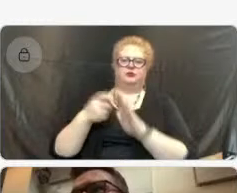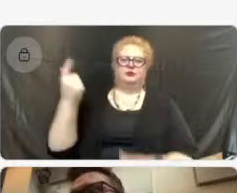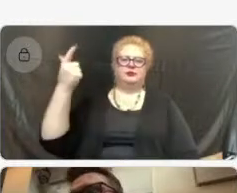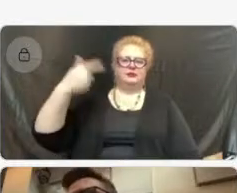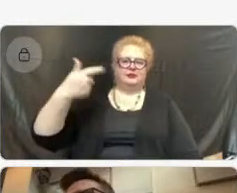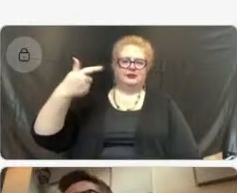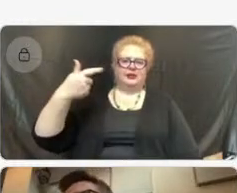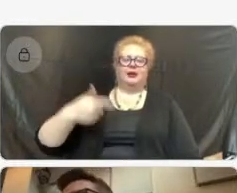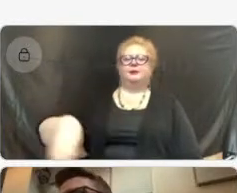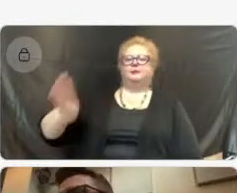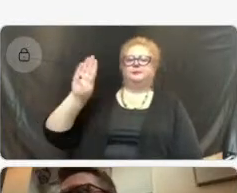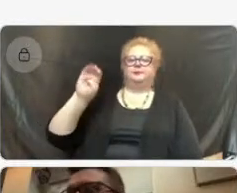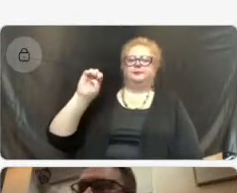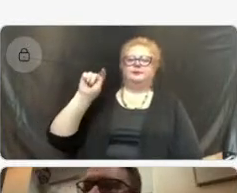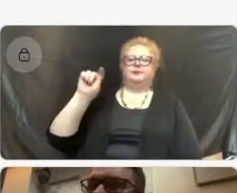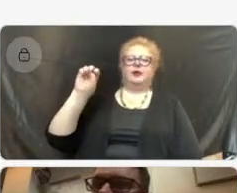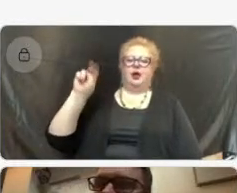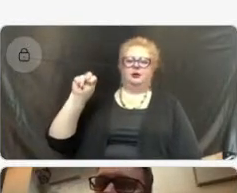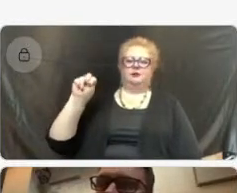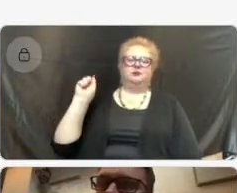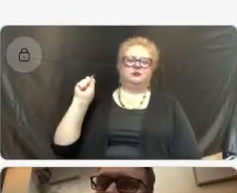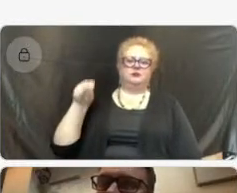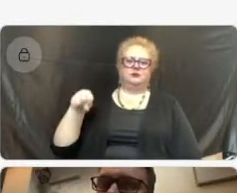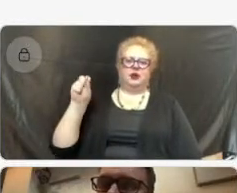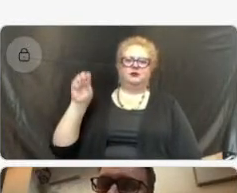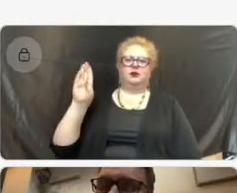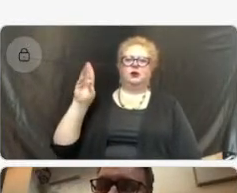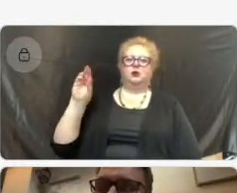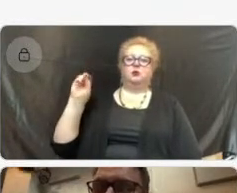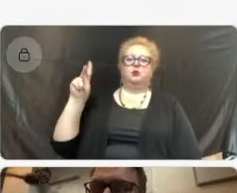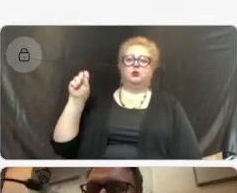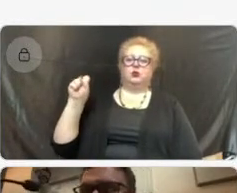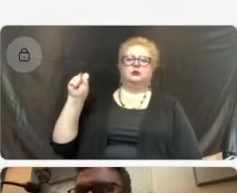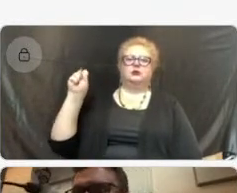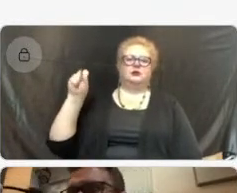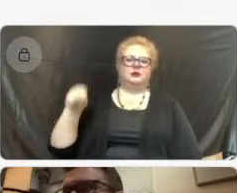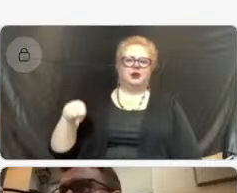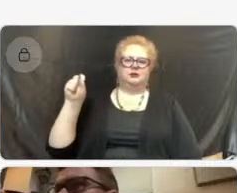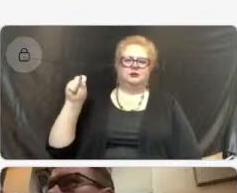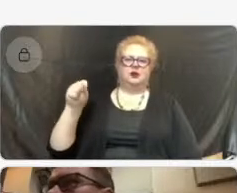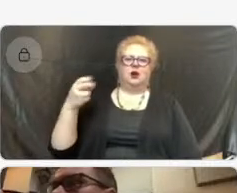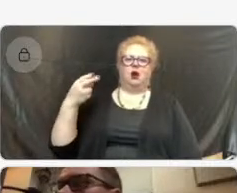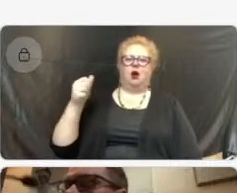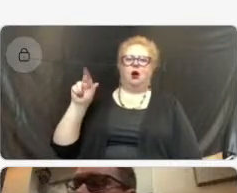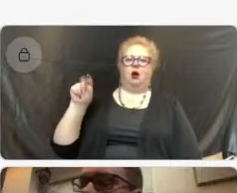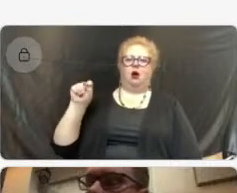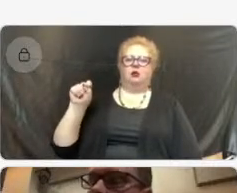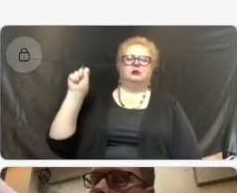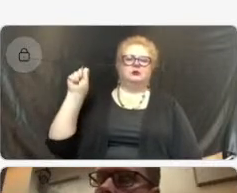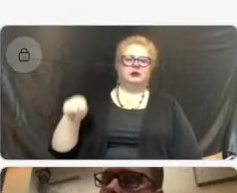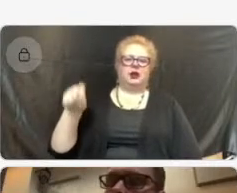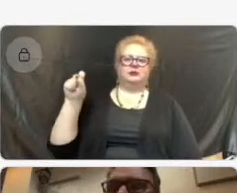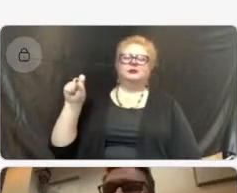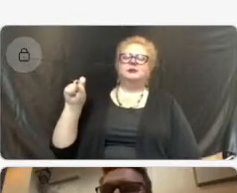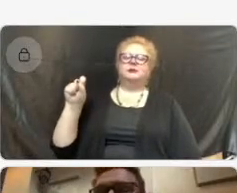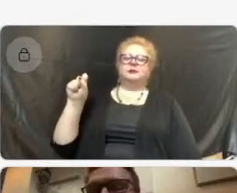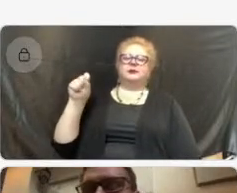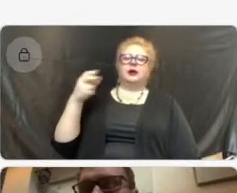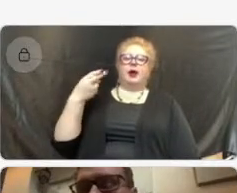Benton, Yes. Brooks, Yes. Hart, Yes.